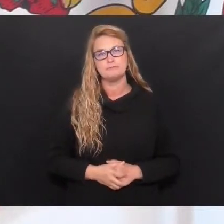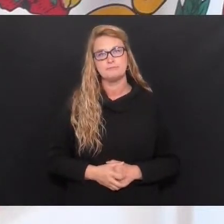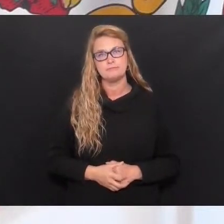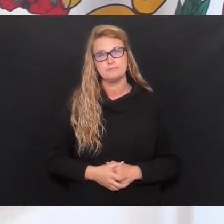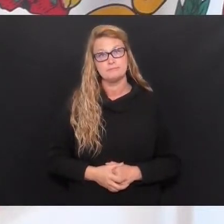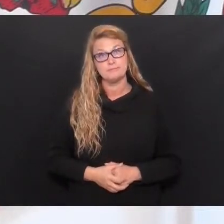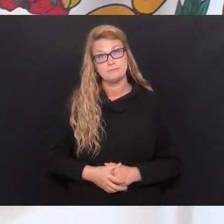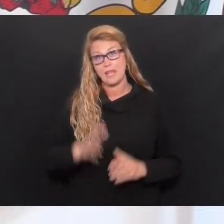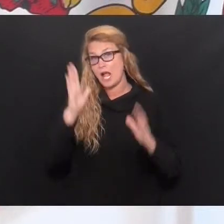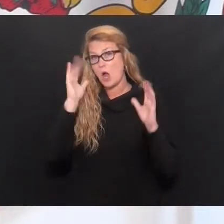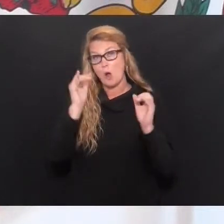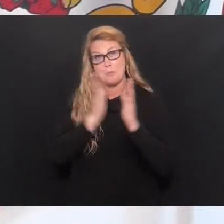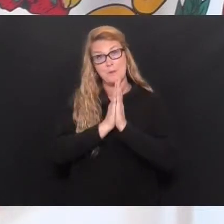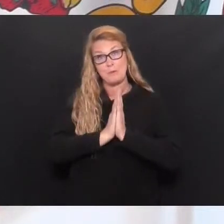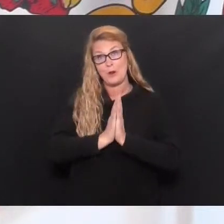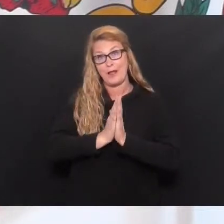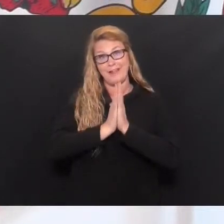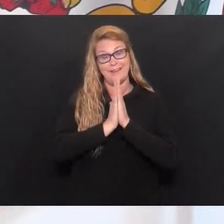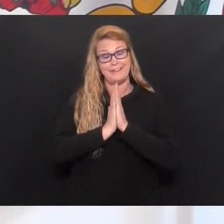I hope and pray